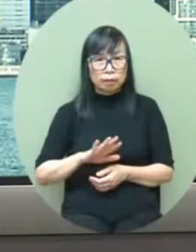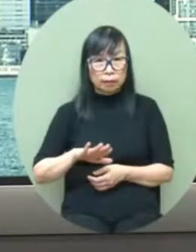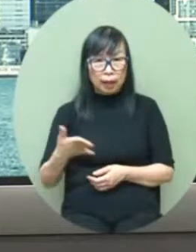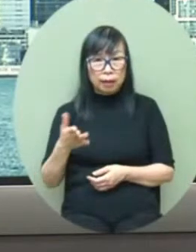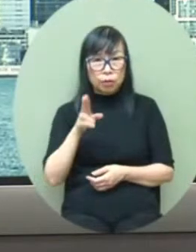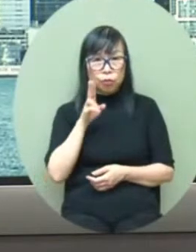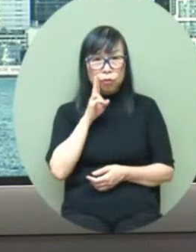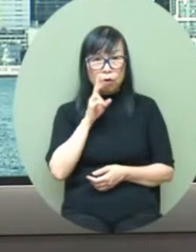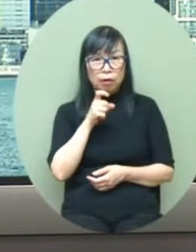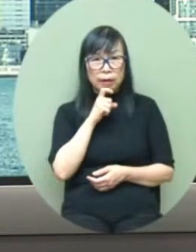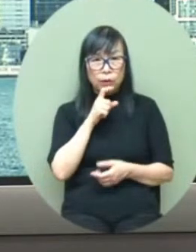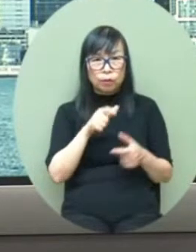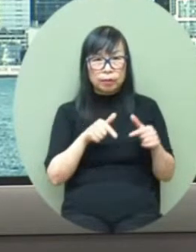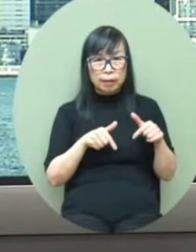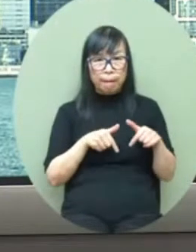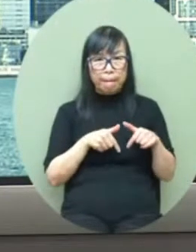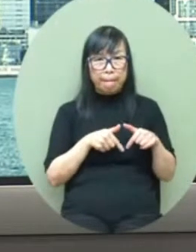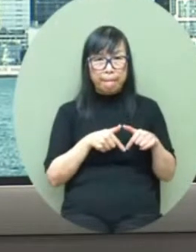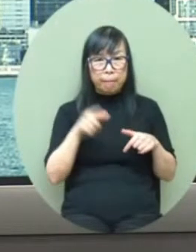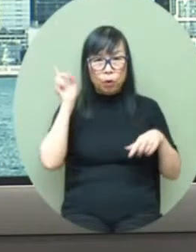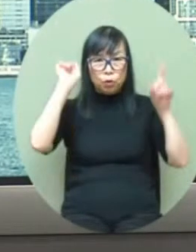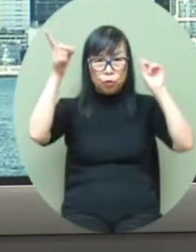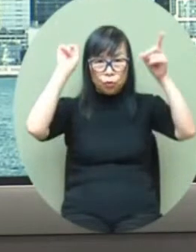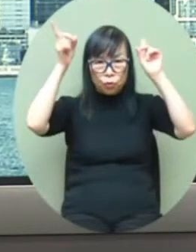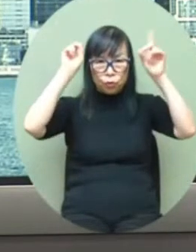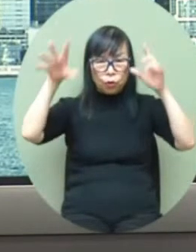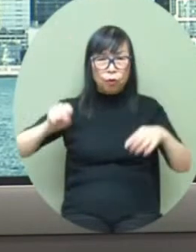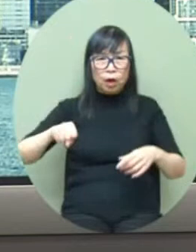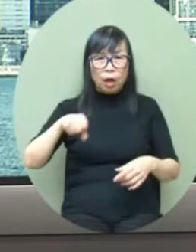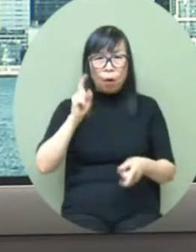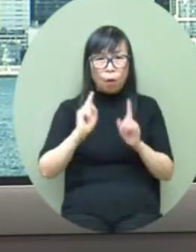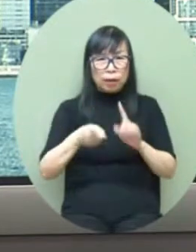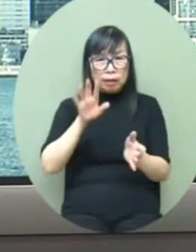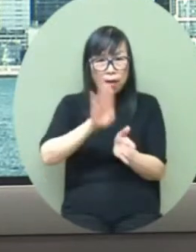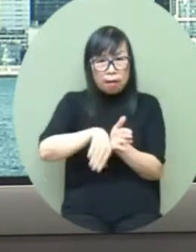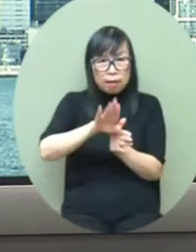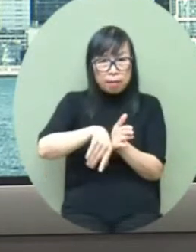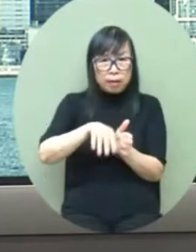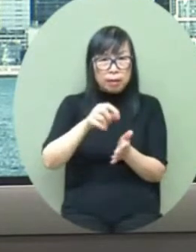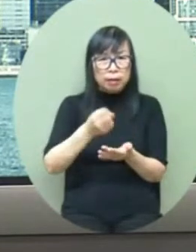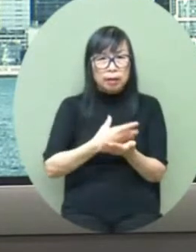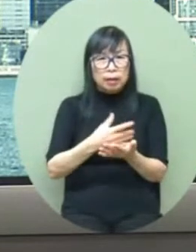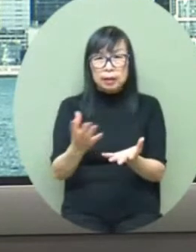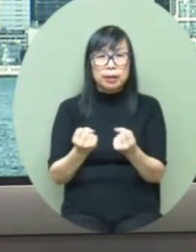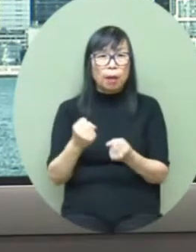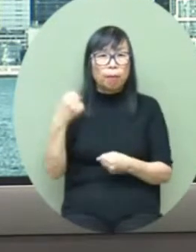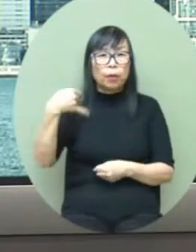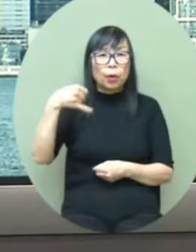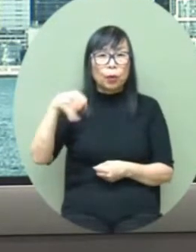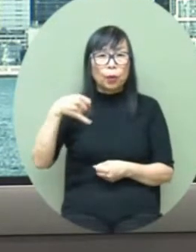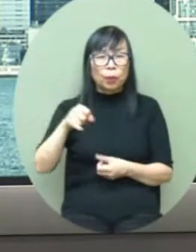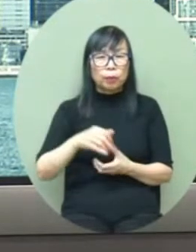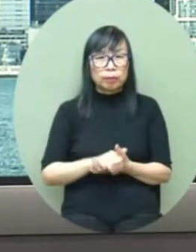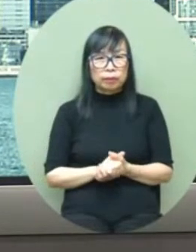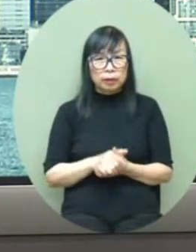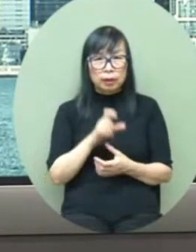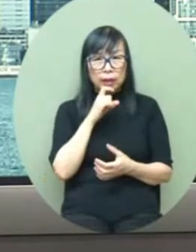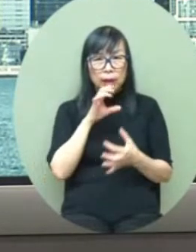We provide this concession, but for those who deliberately abuse the system or trying